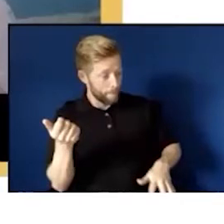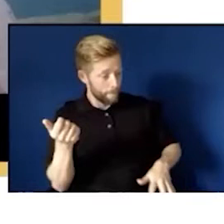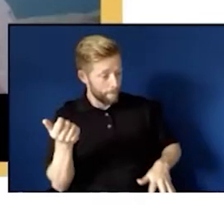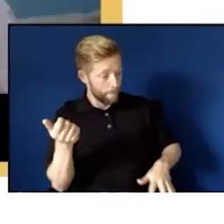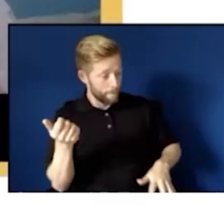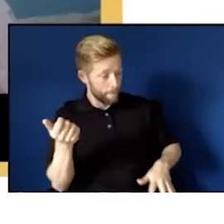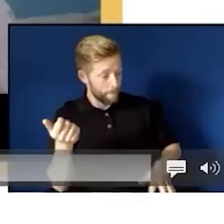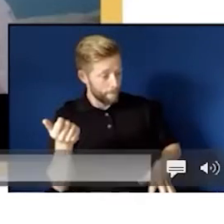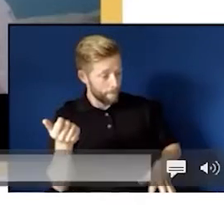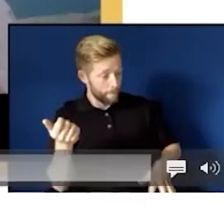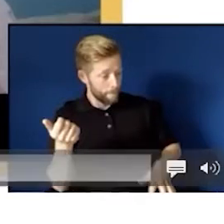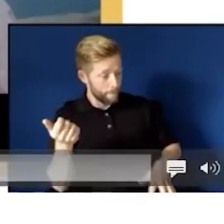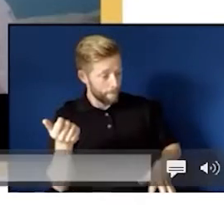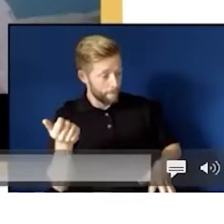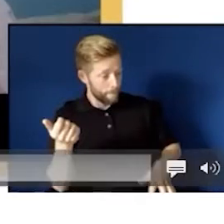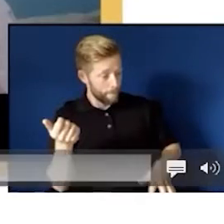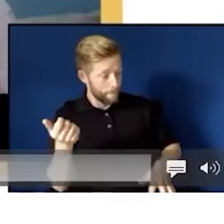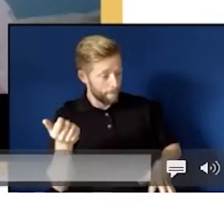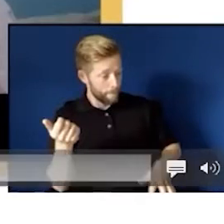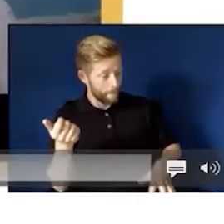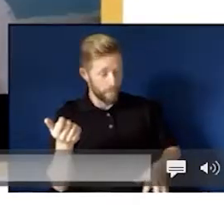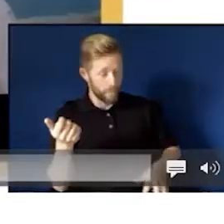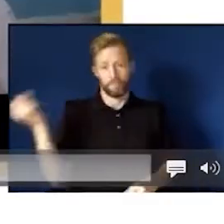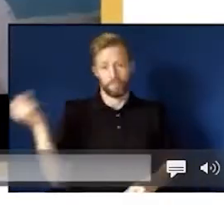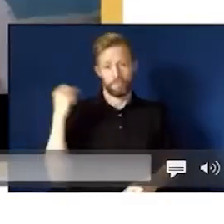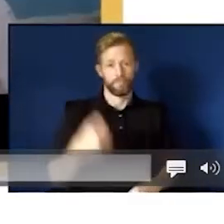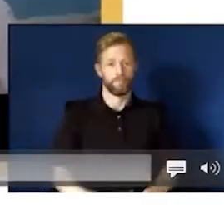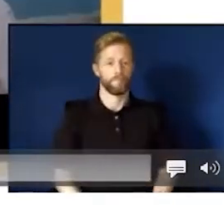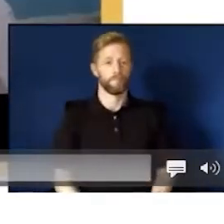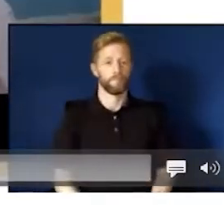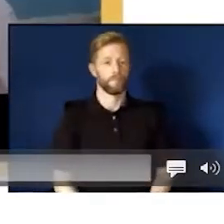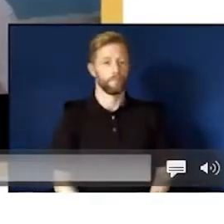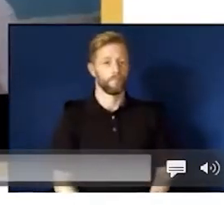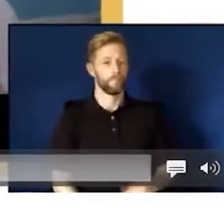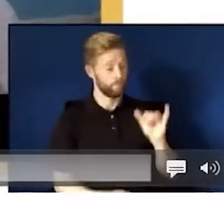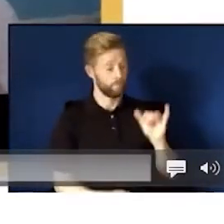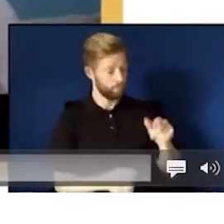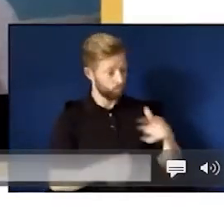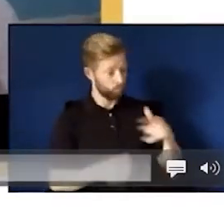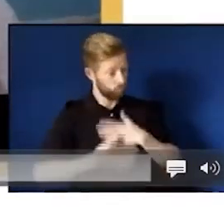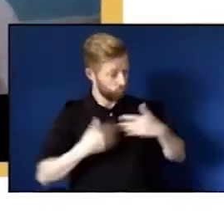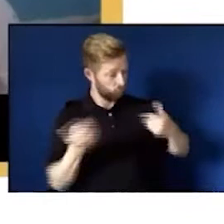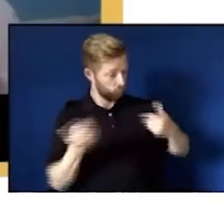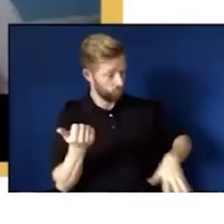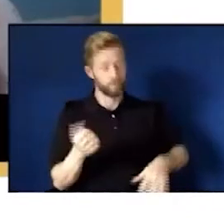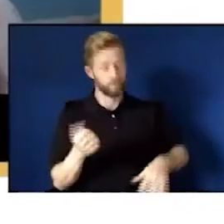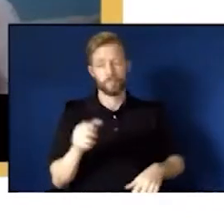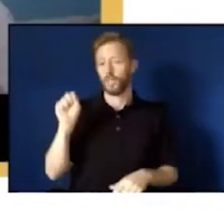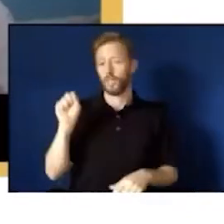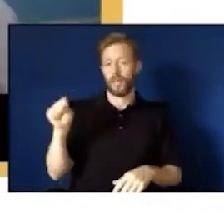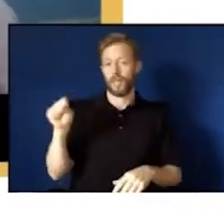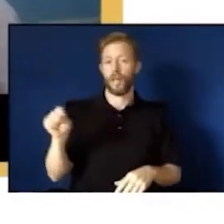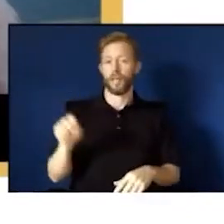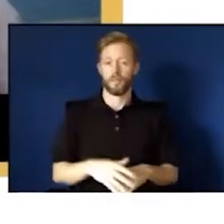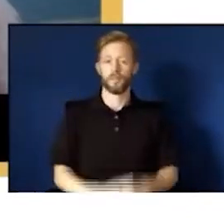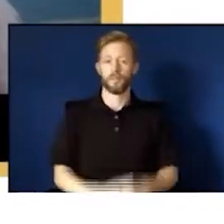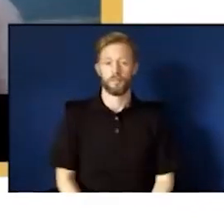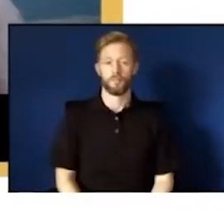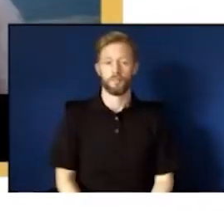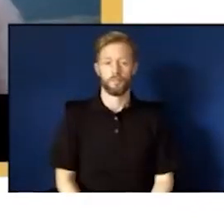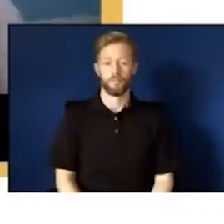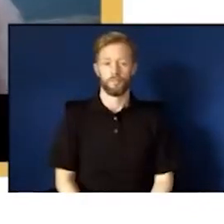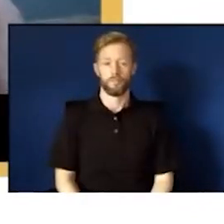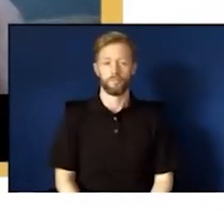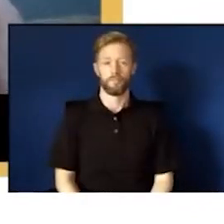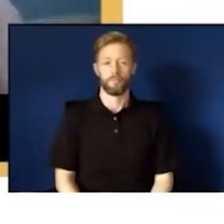early childhood practitioners. Yeah. So that's what you like to do, right? Yeah. So I